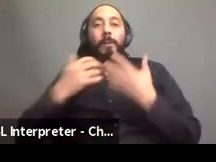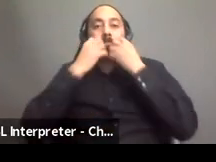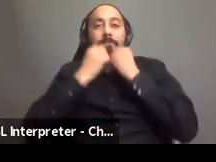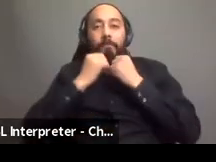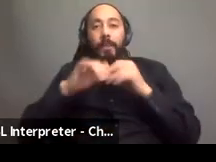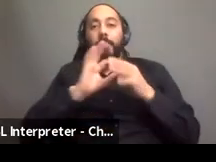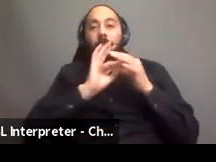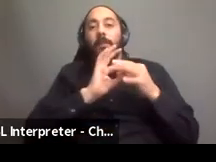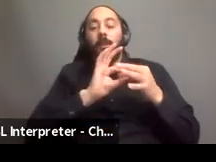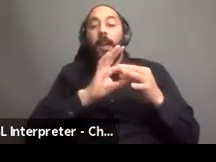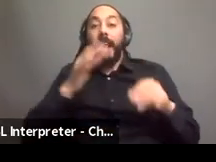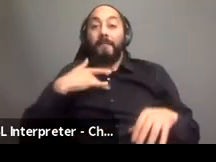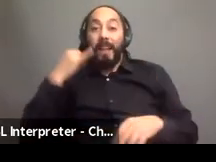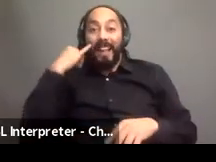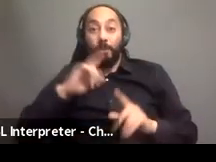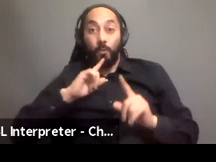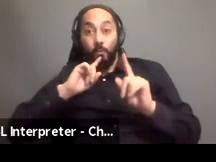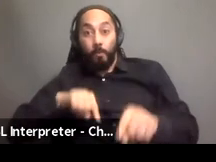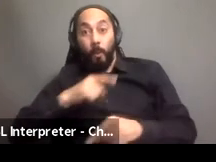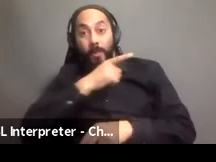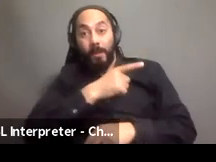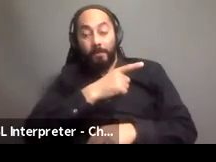like potentially by reporting, maybe you're